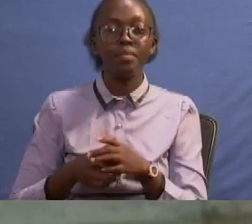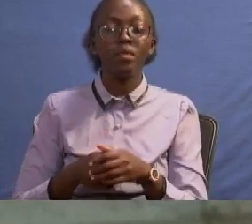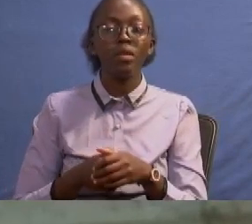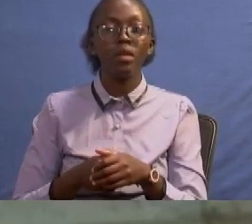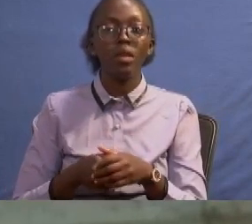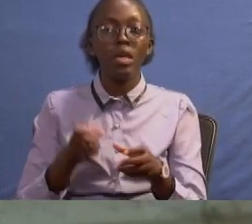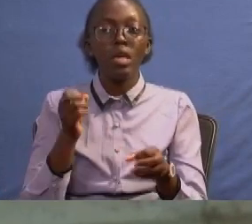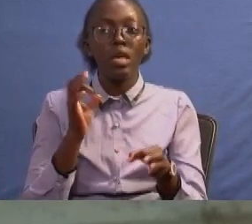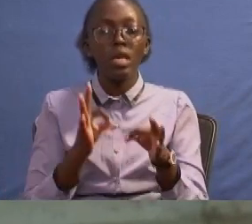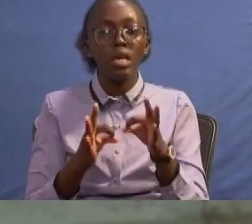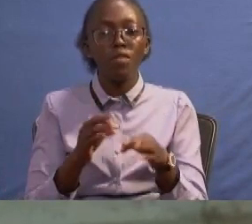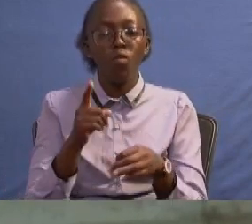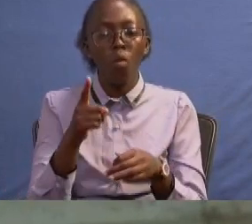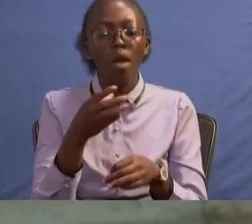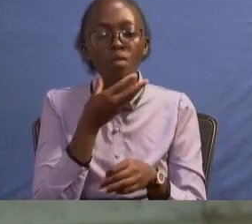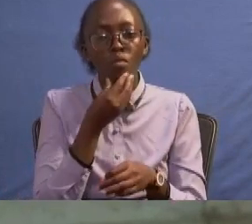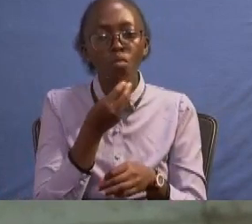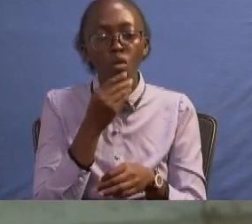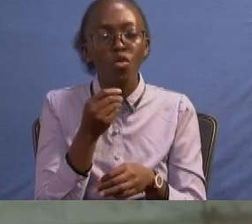If one of my boys